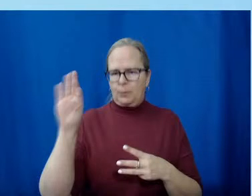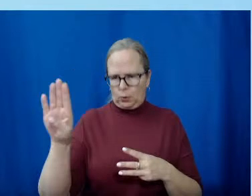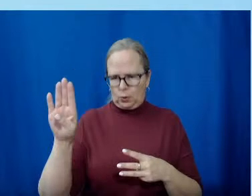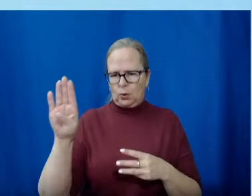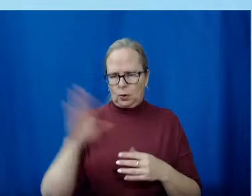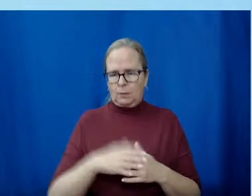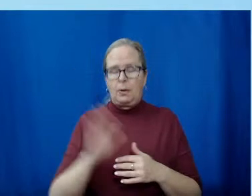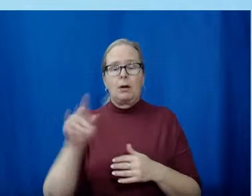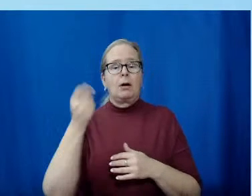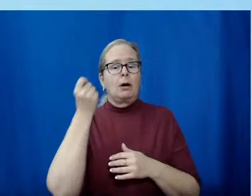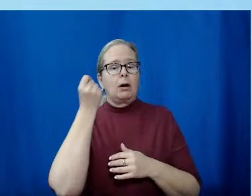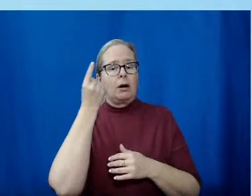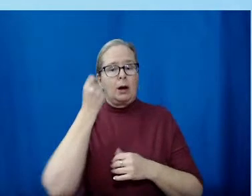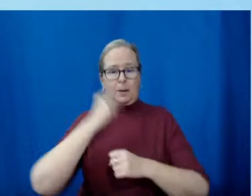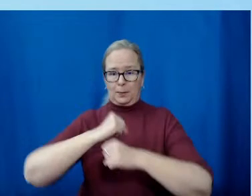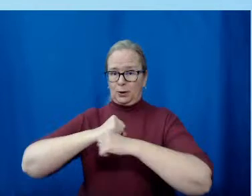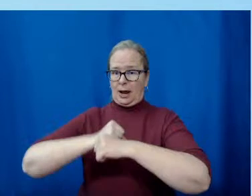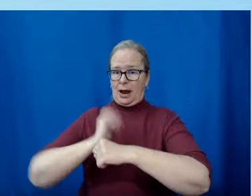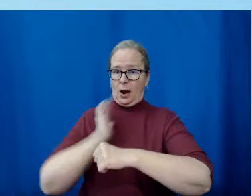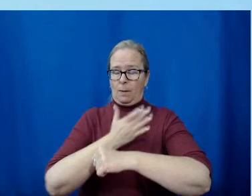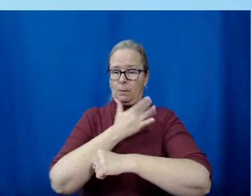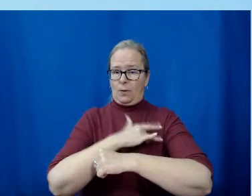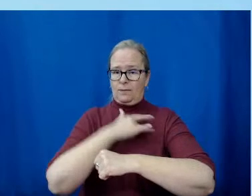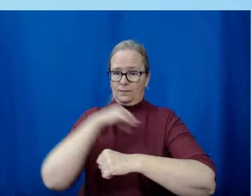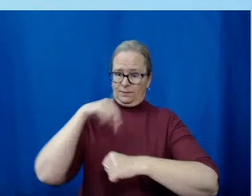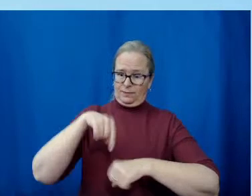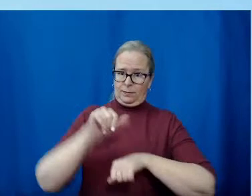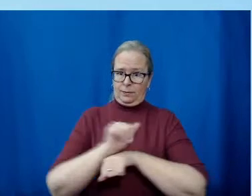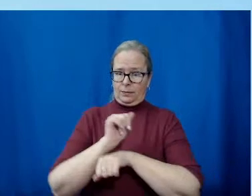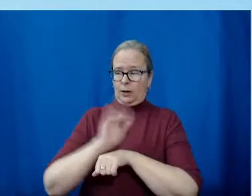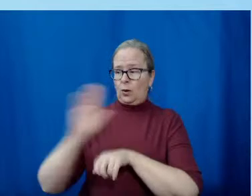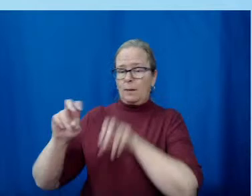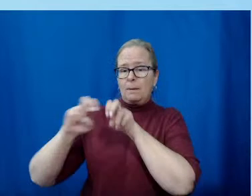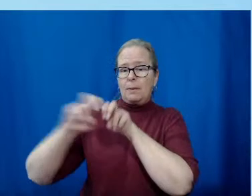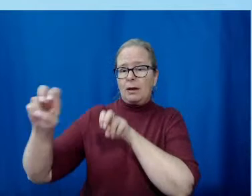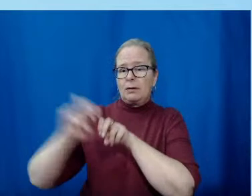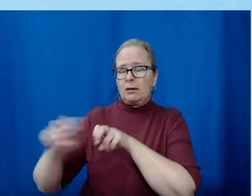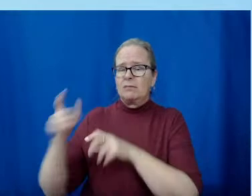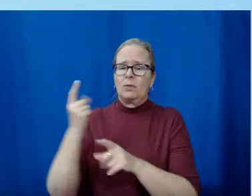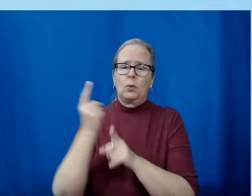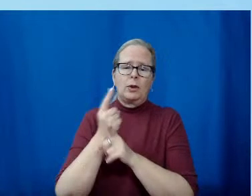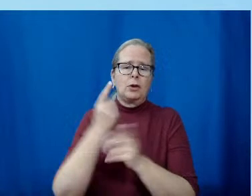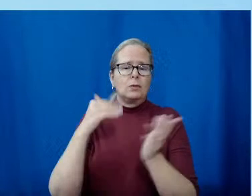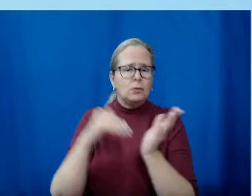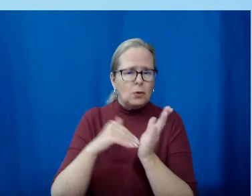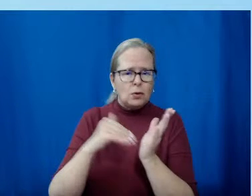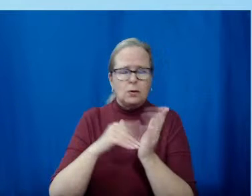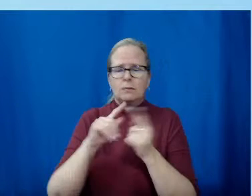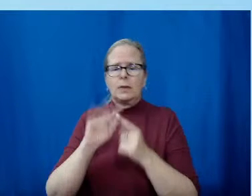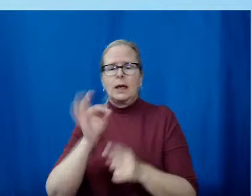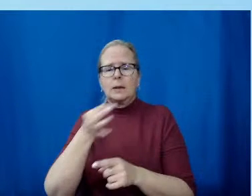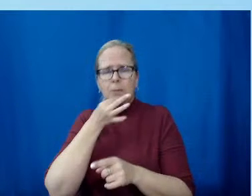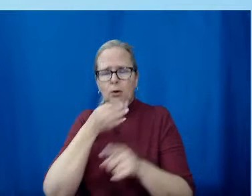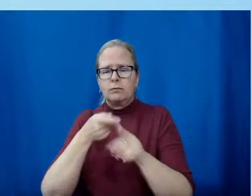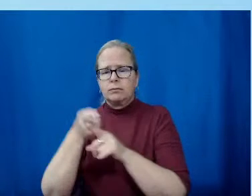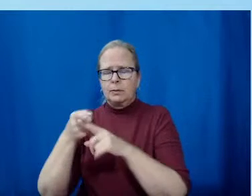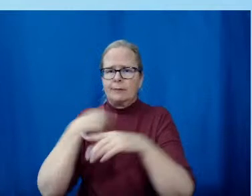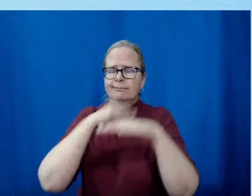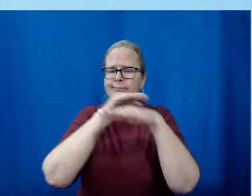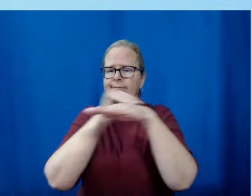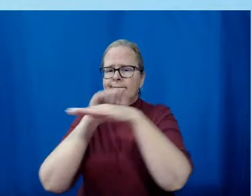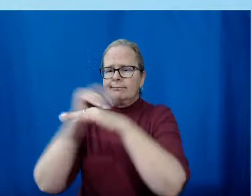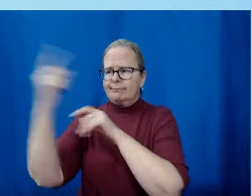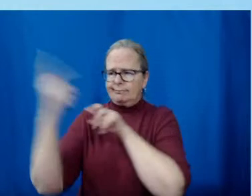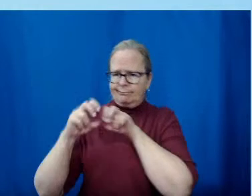endeavour to bring you timely, accurate updates on the COVID-19 situation in Alberta and take questions from the public and the media. The views of